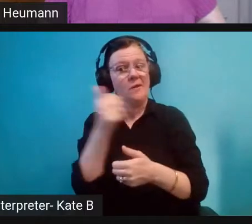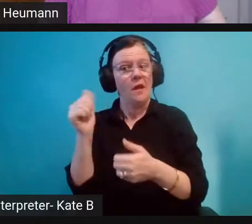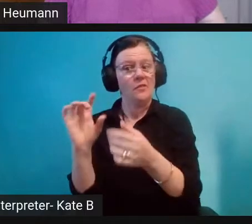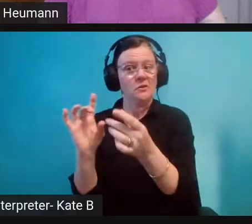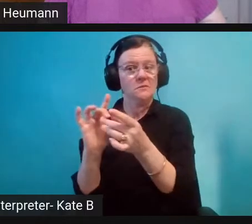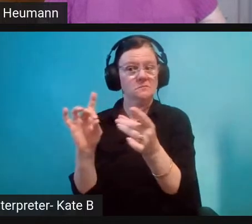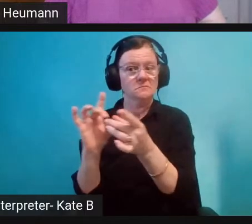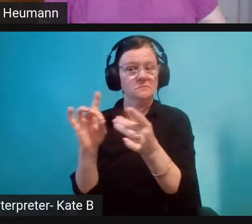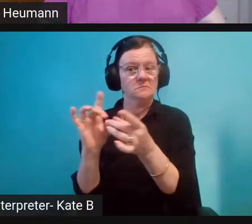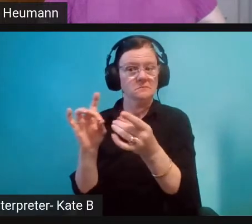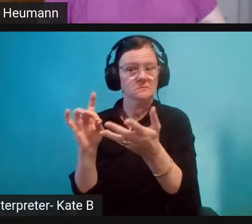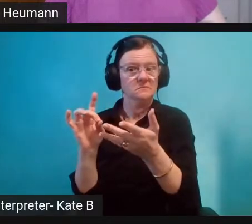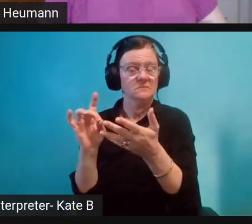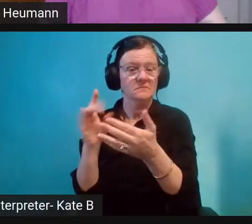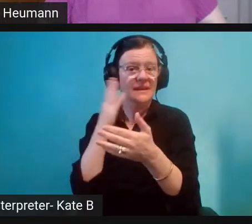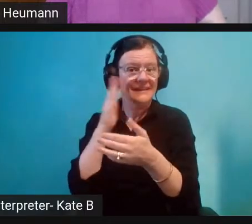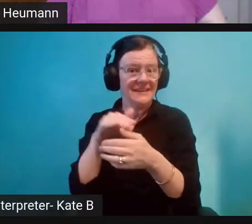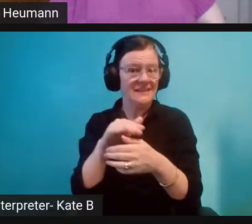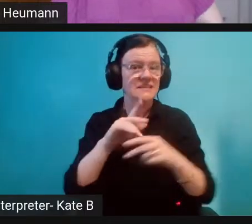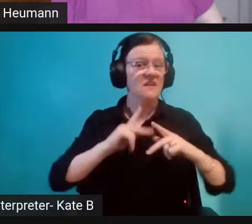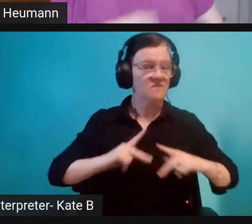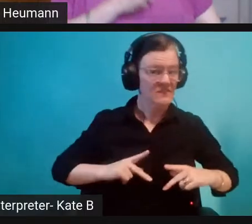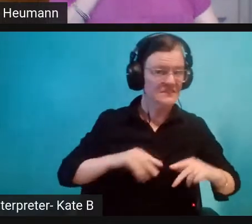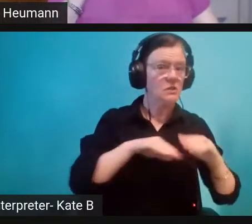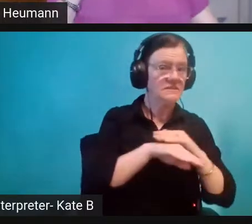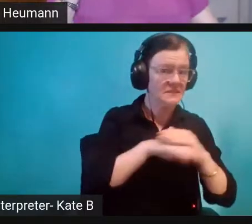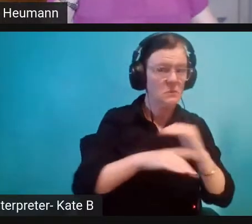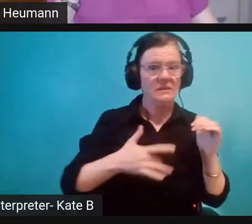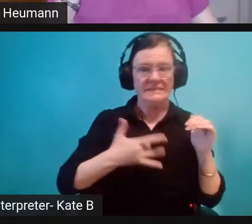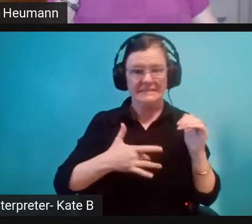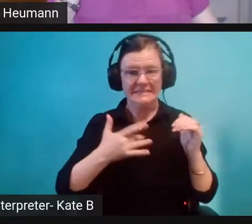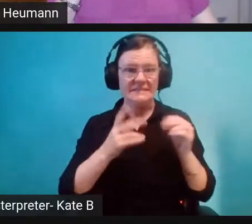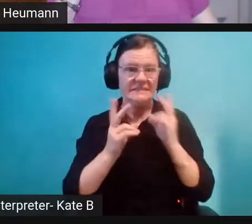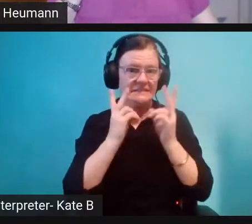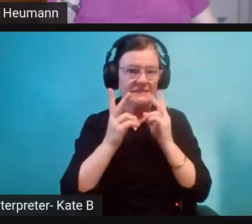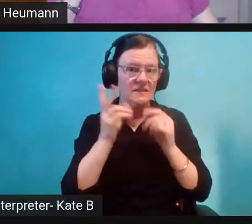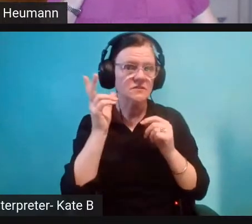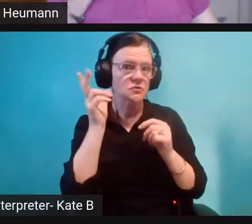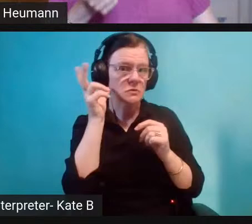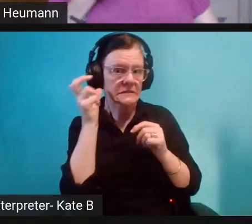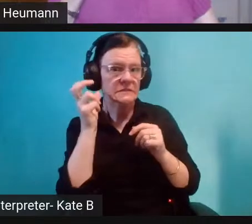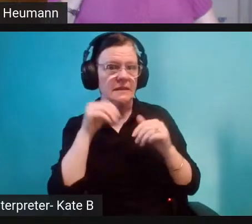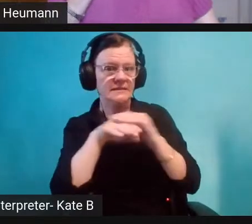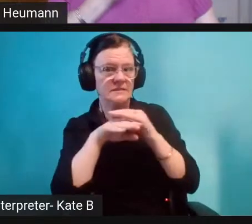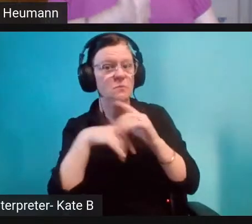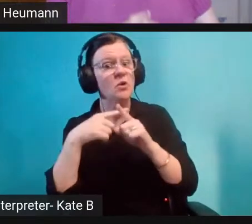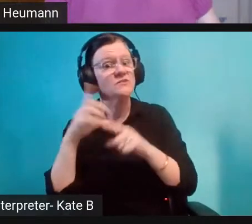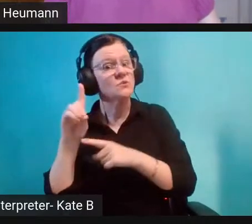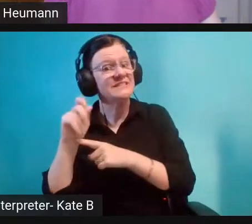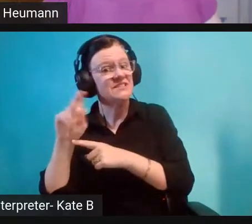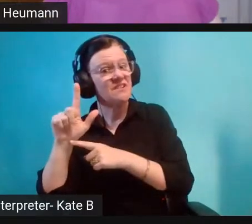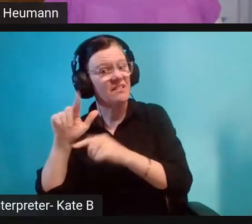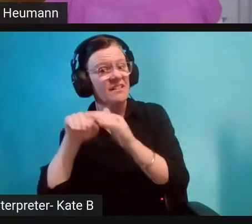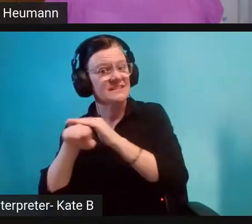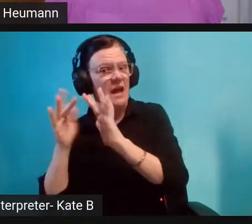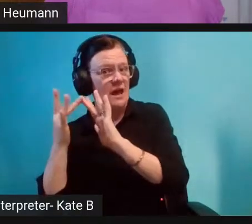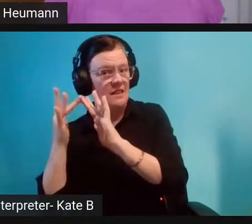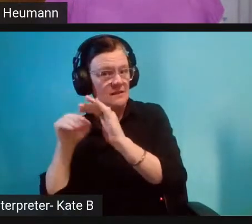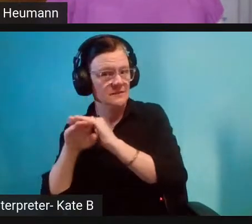staying with physical accessibility and sensory accessibility, and also thinking about digital accessibility.